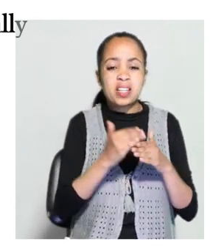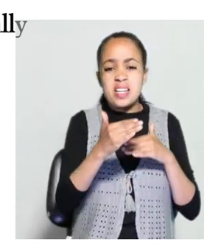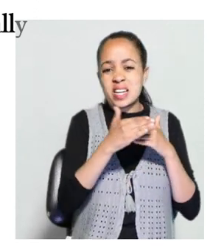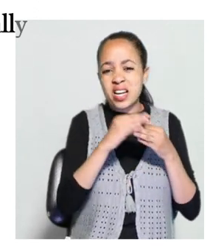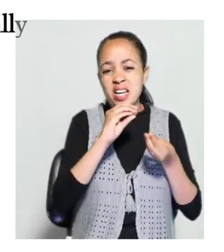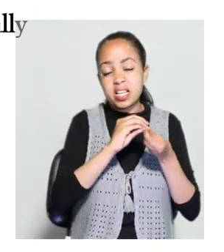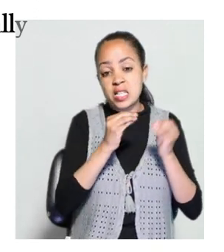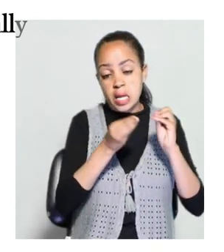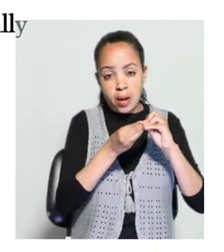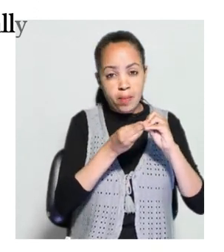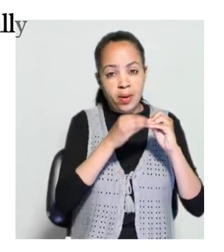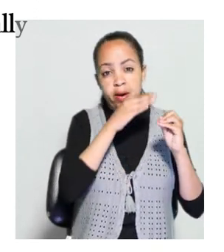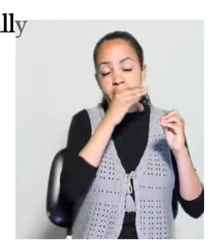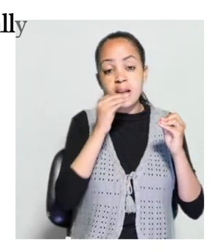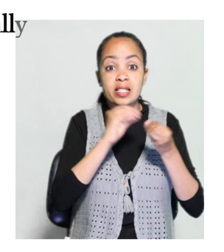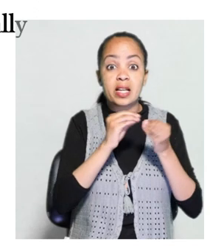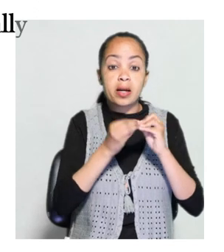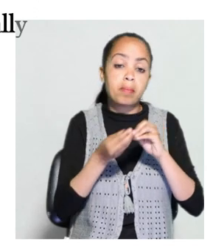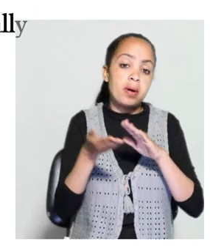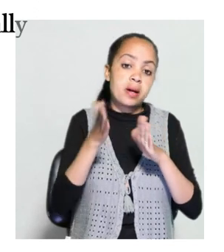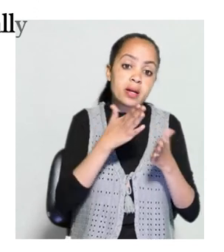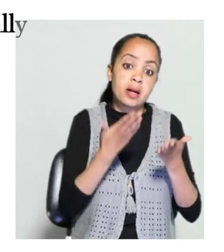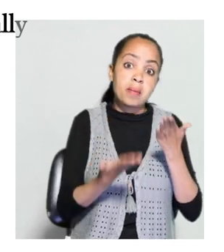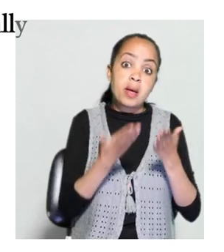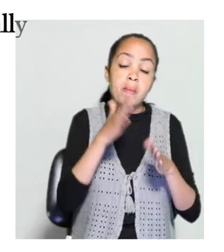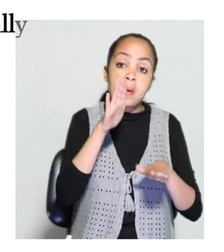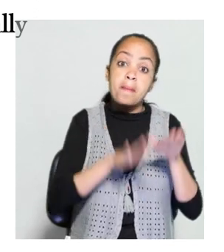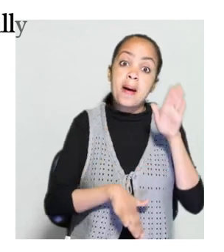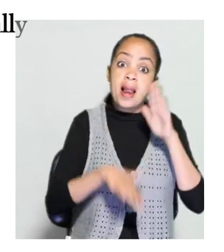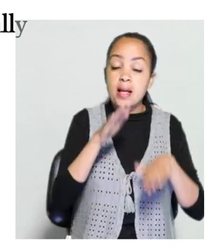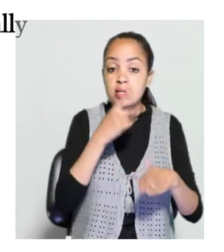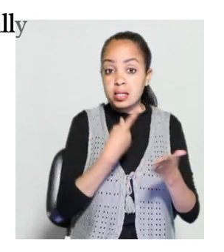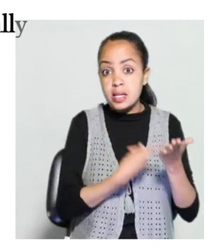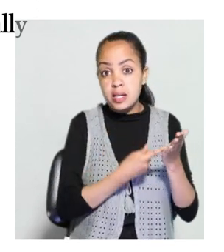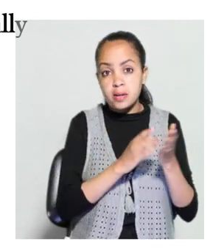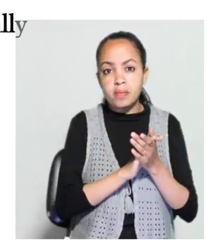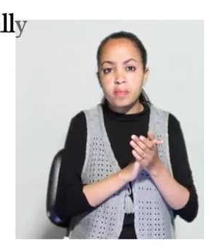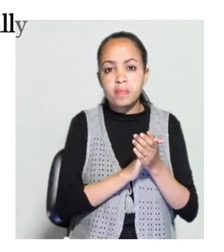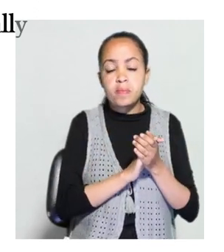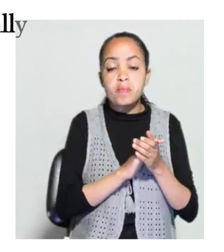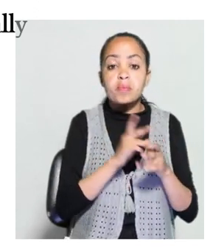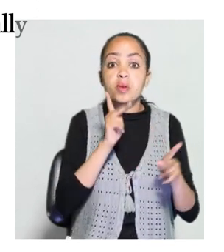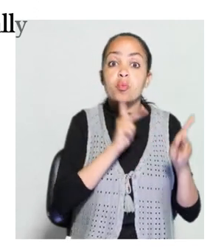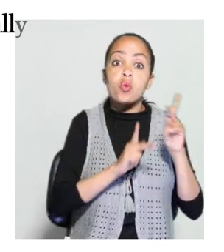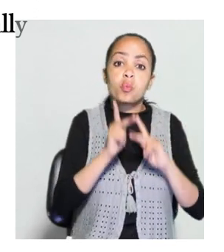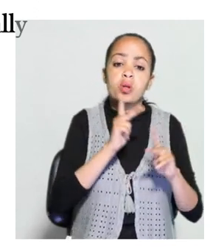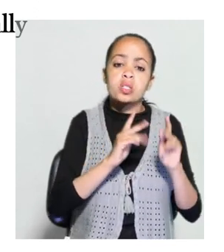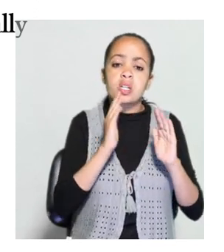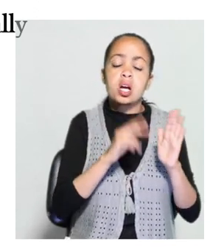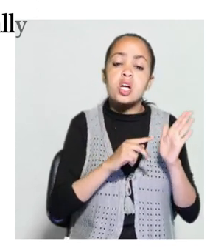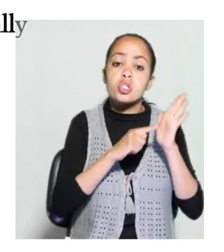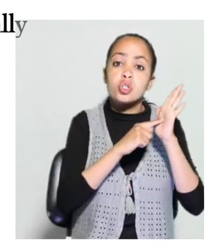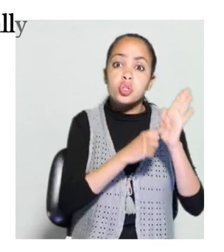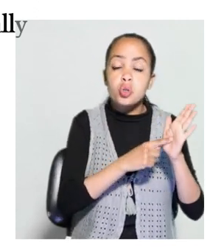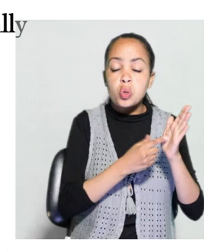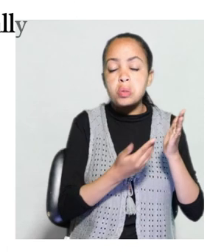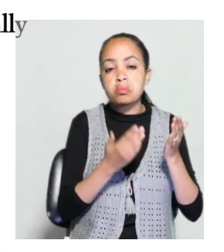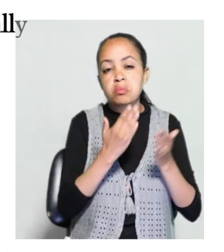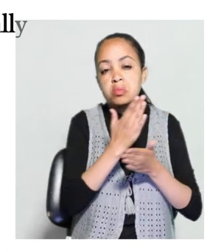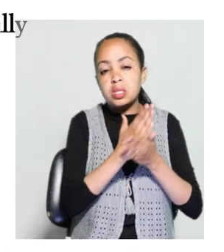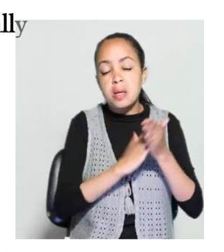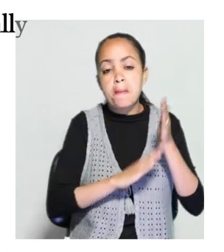Nearly the number born and the number die may be balanced here. Even though population can show certain pattern of